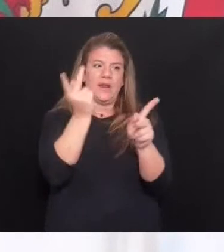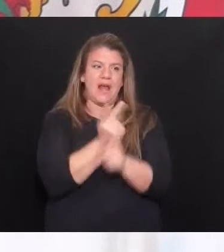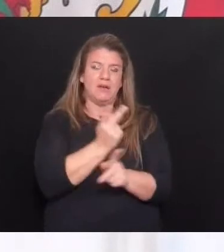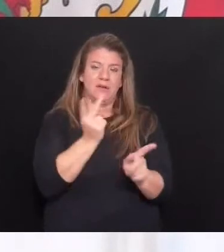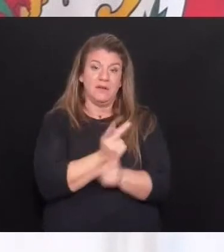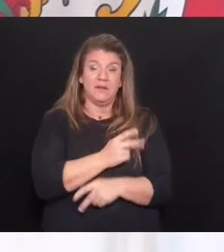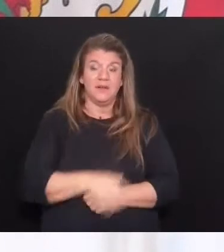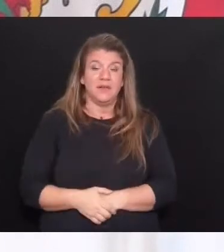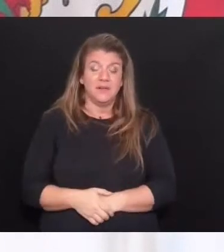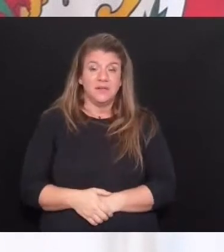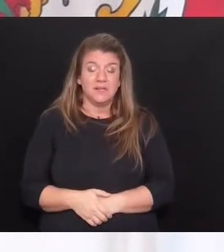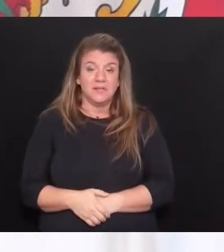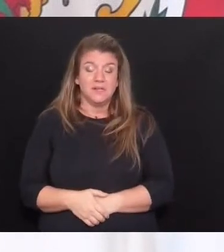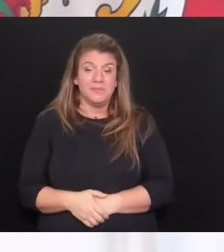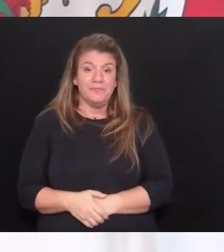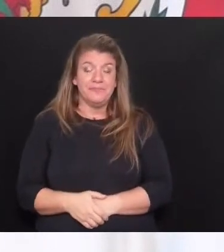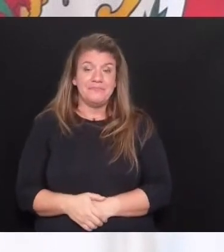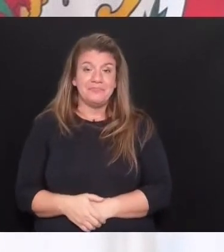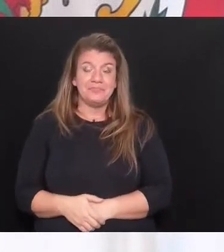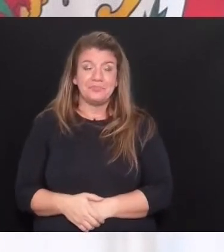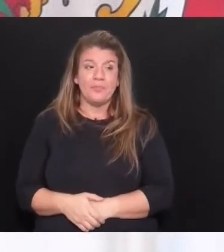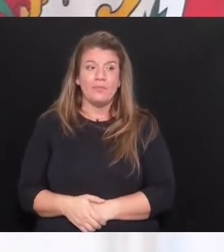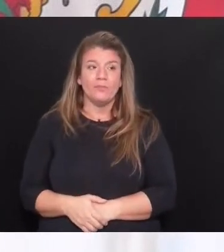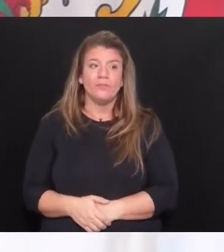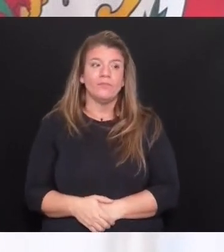have not,